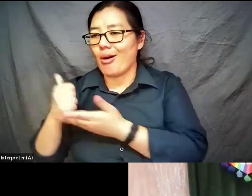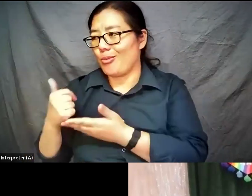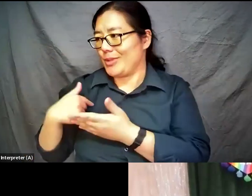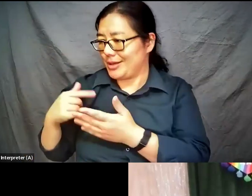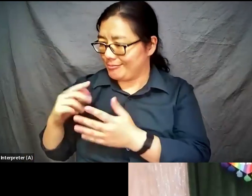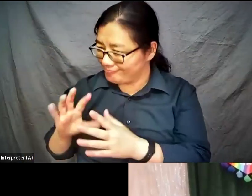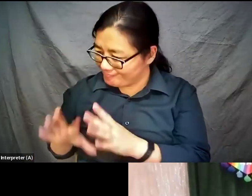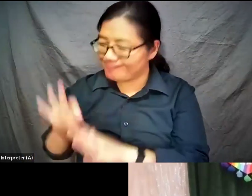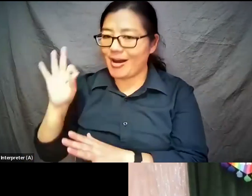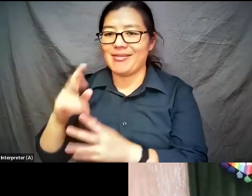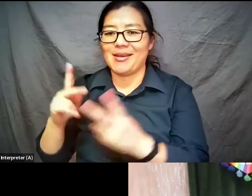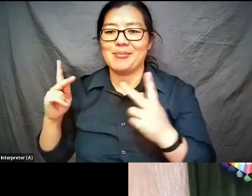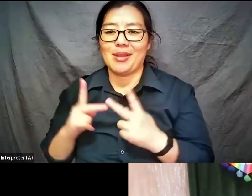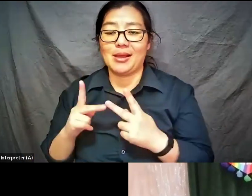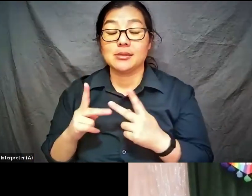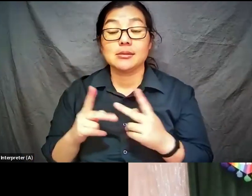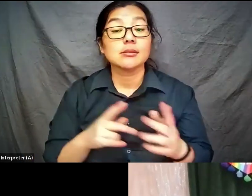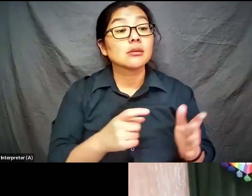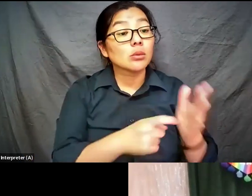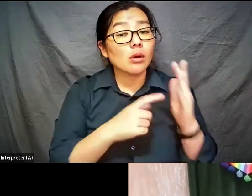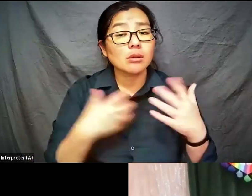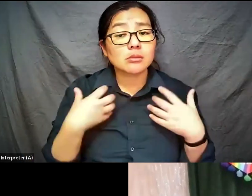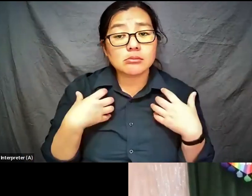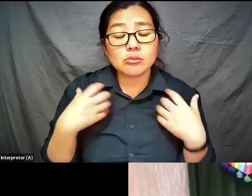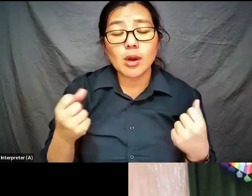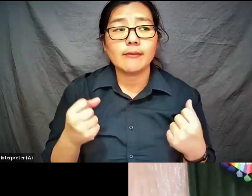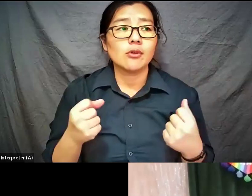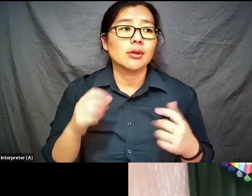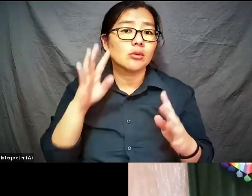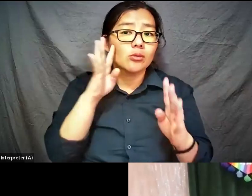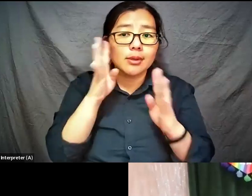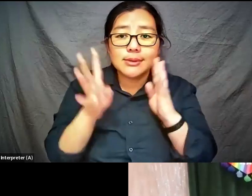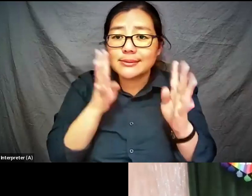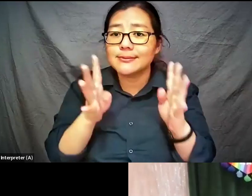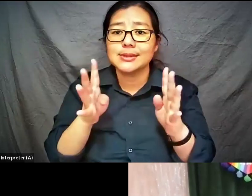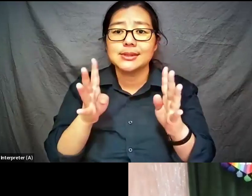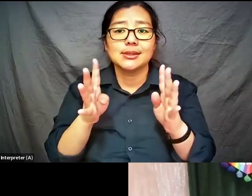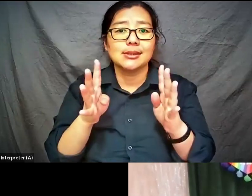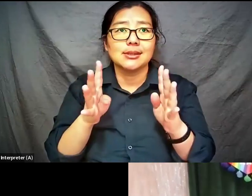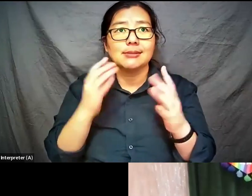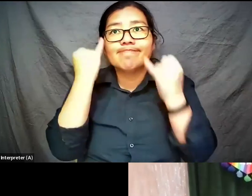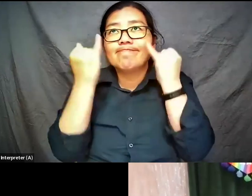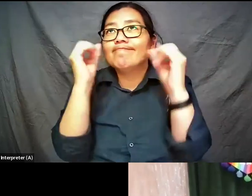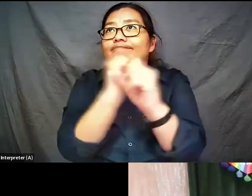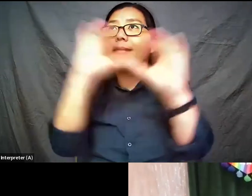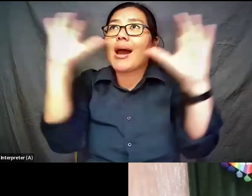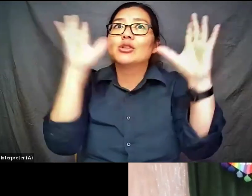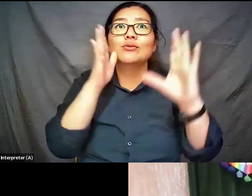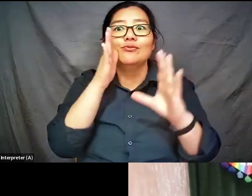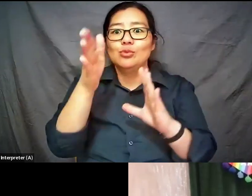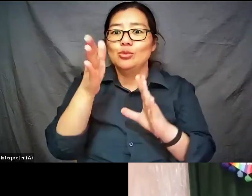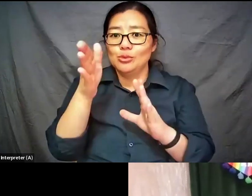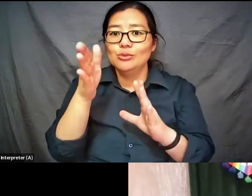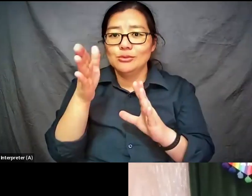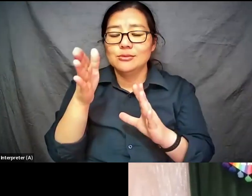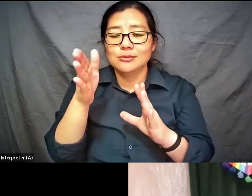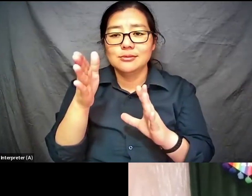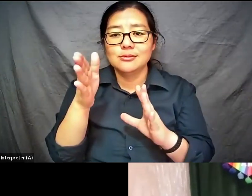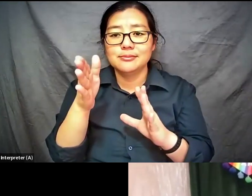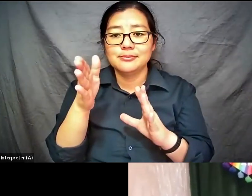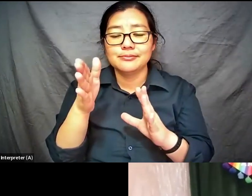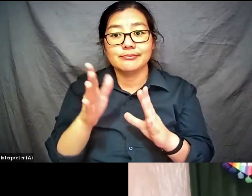Hi. Yeah, I wanted to quickly piggyback off of something that you said, Capriya, about access frictions, and it